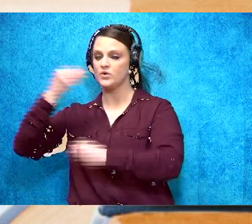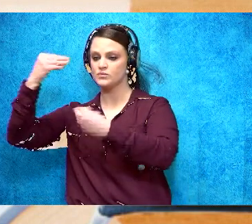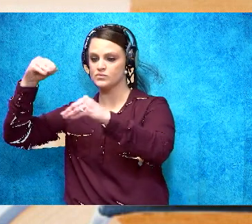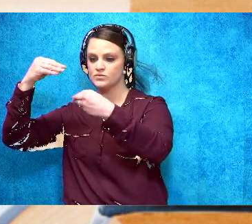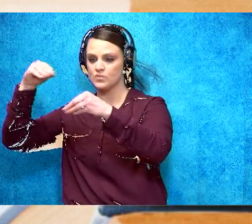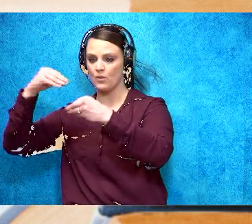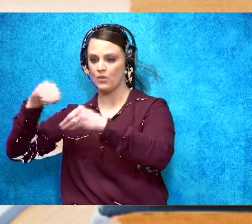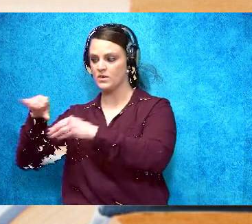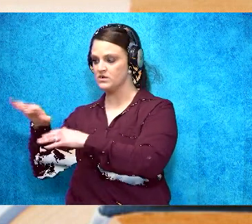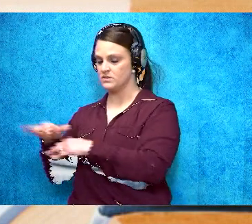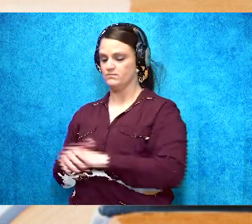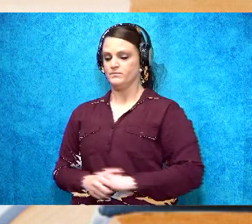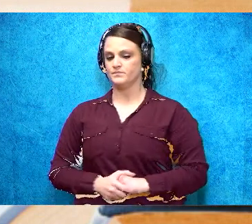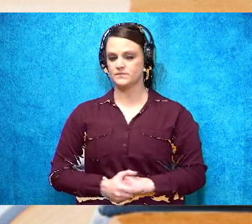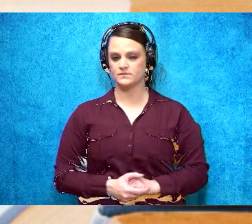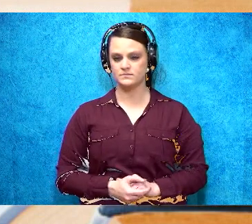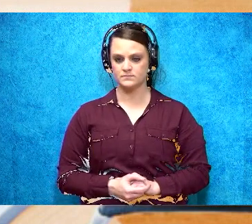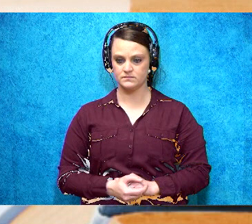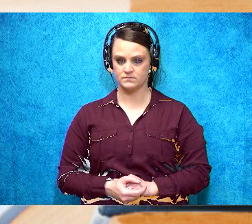grocery store.